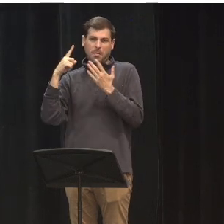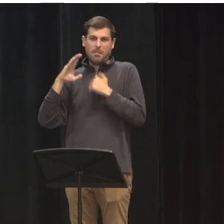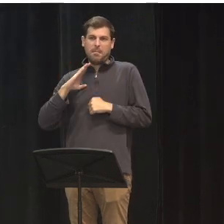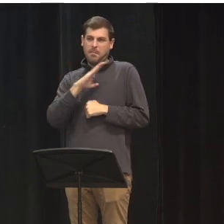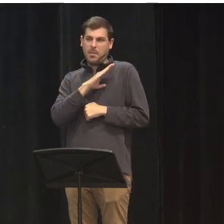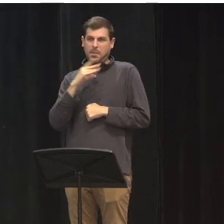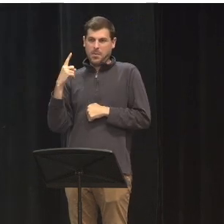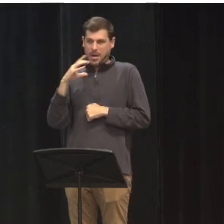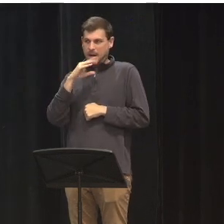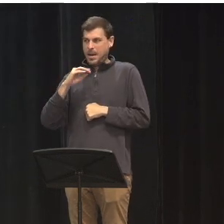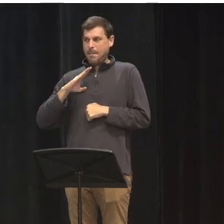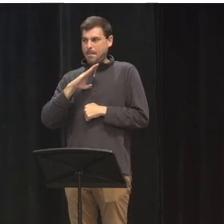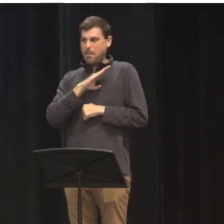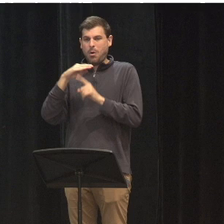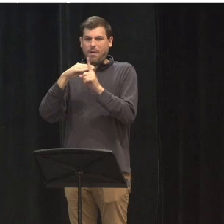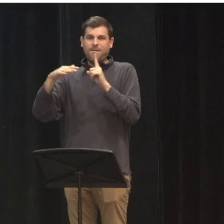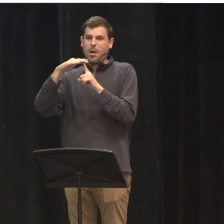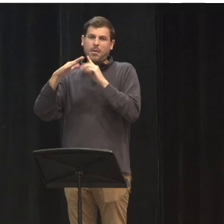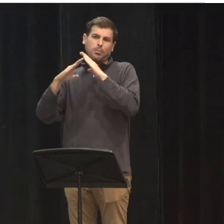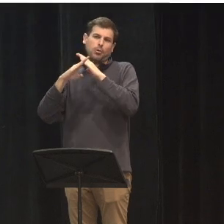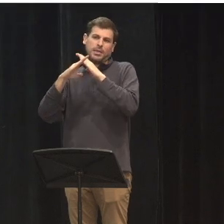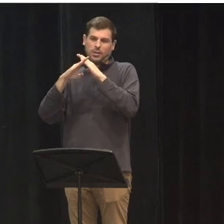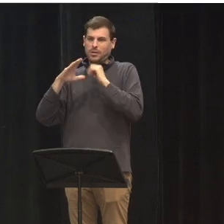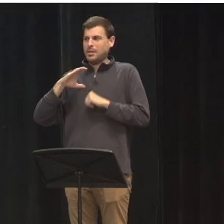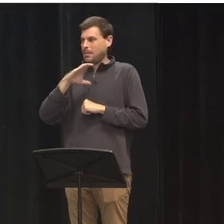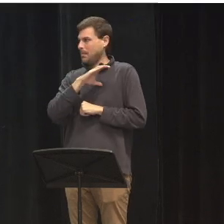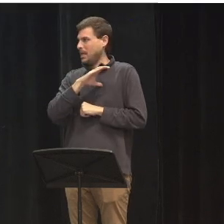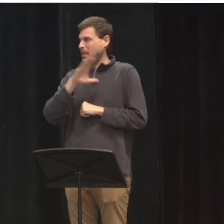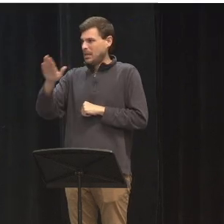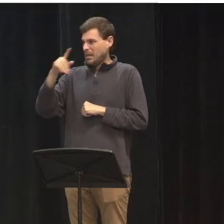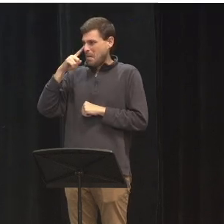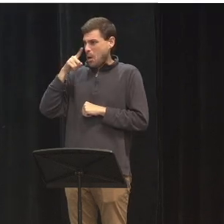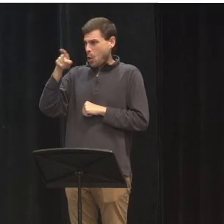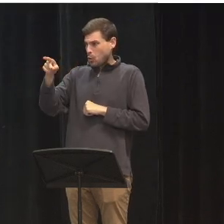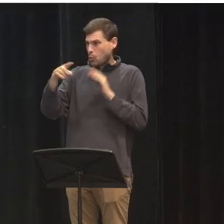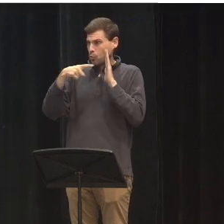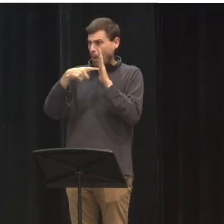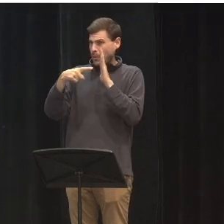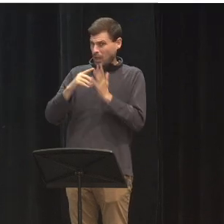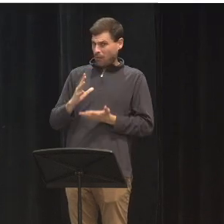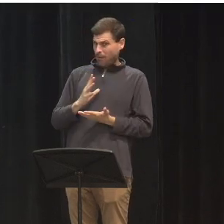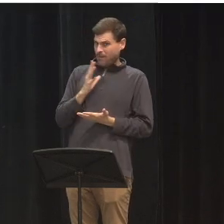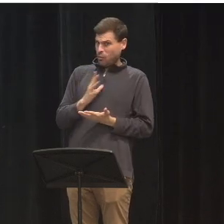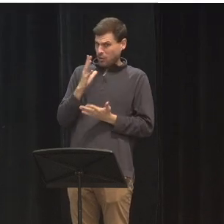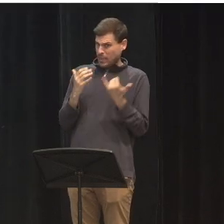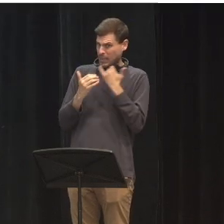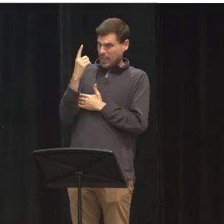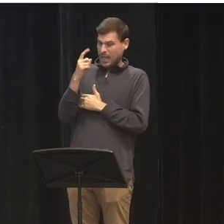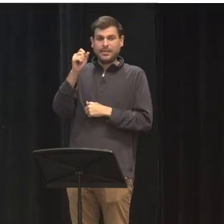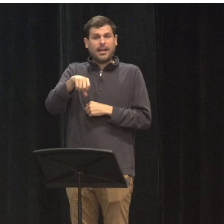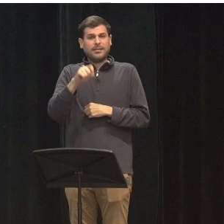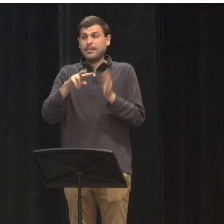the board's Environmental Protection Committee. Alice, may I ask you, are you speaking for? Yes, I am. Okay. So you have